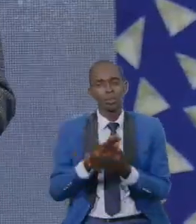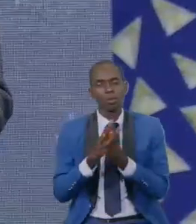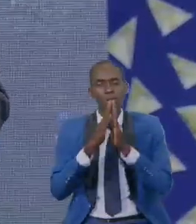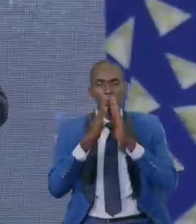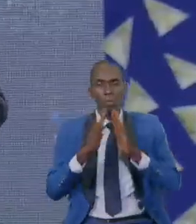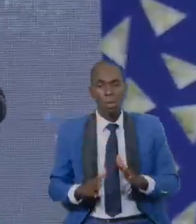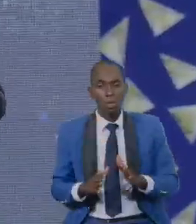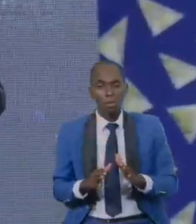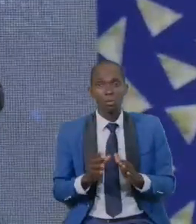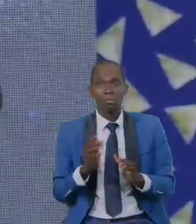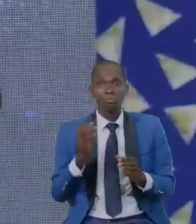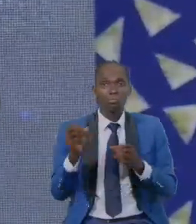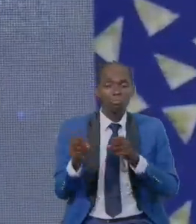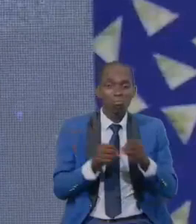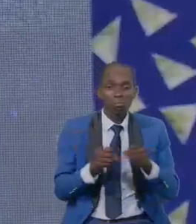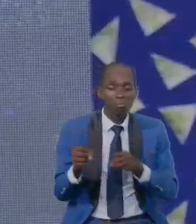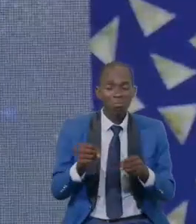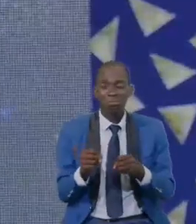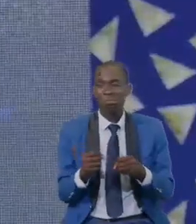Violence gone.